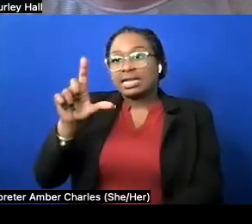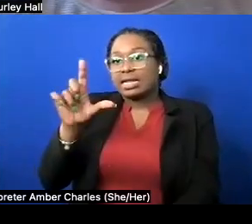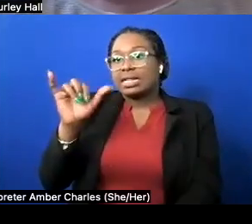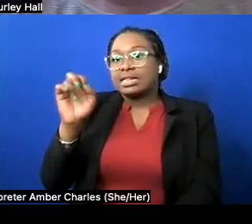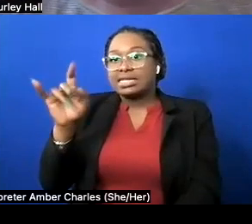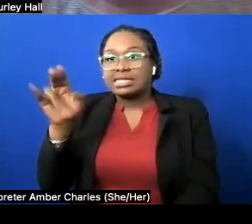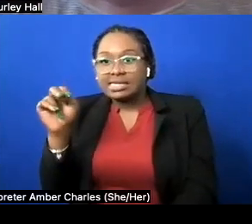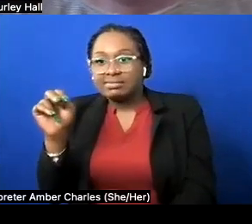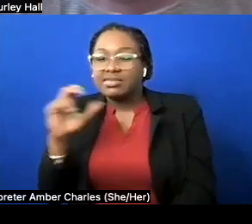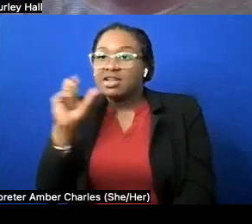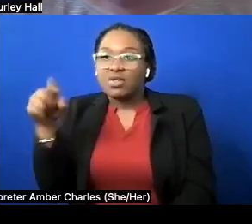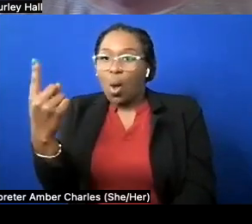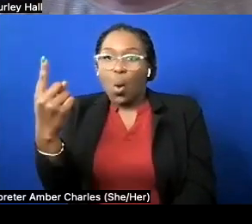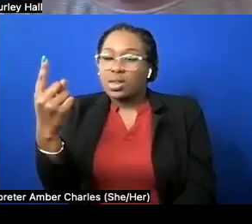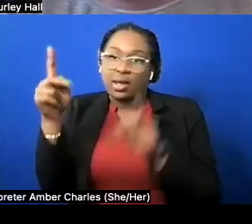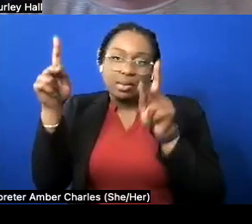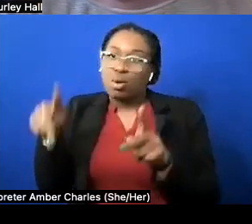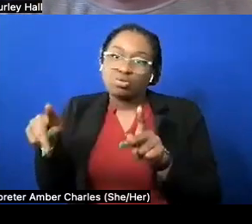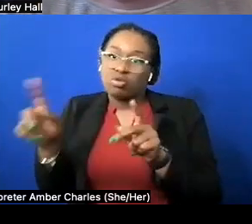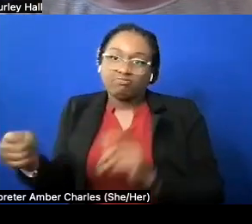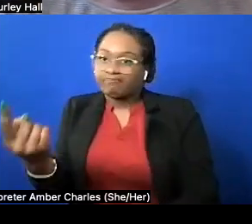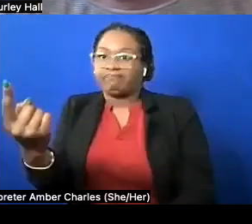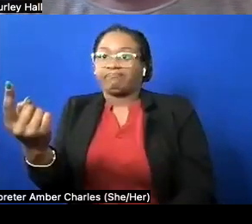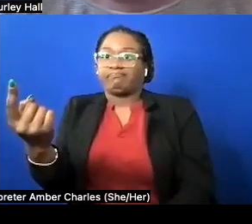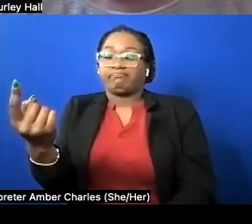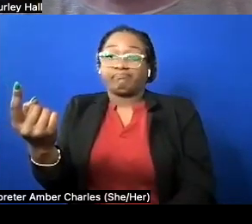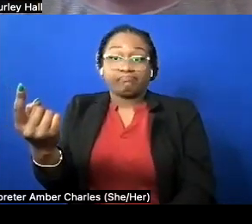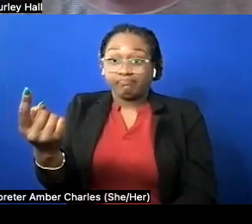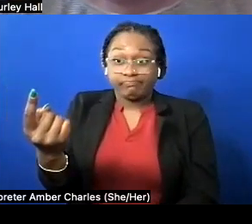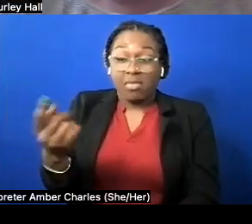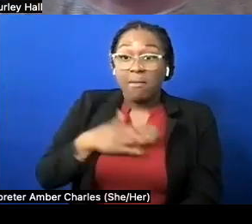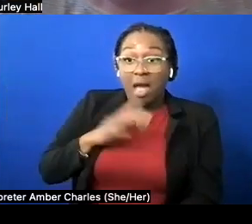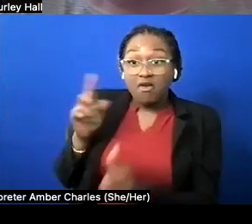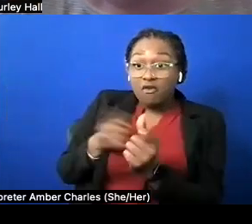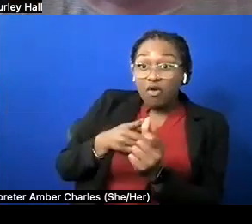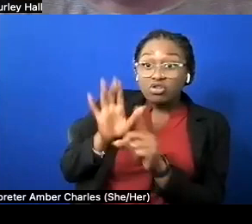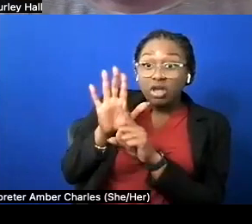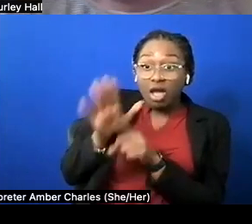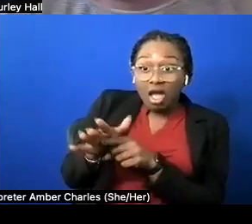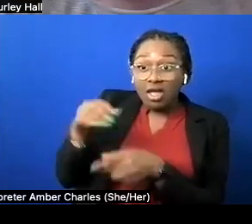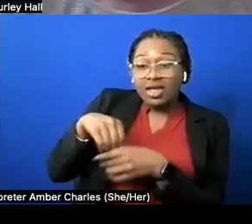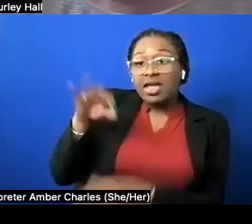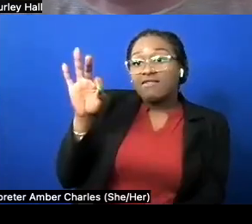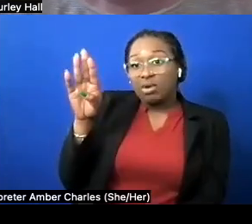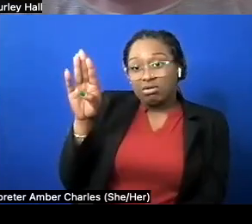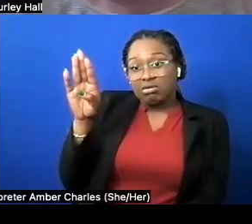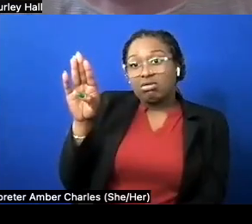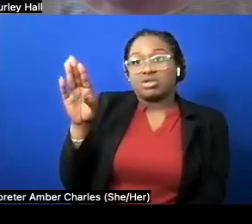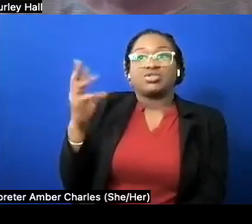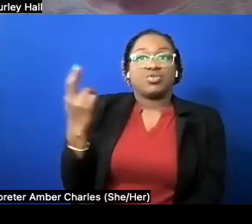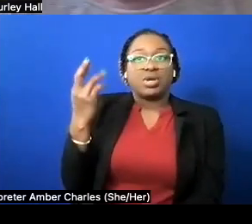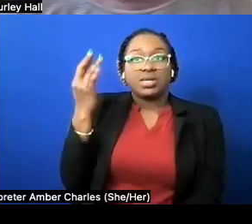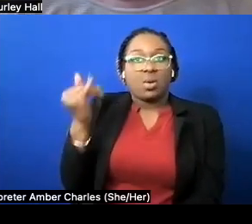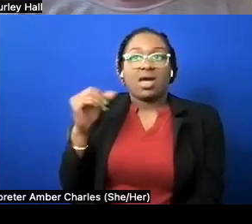is not the only offender at all, right? In fact, my first suppression was on Facebook, which is part of the reason why I'm no longer